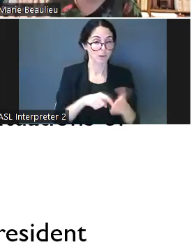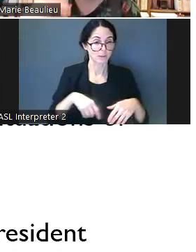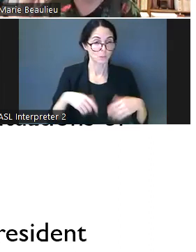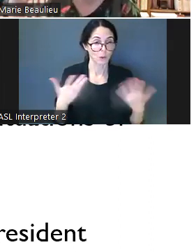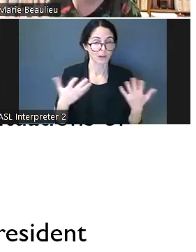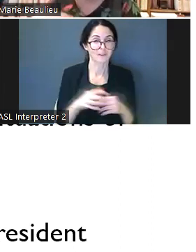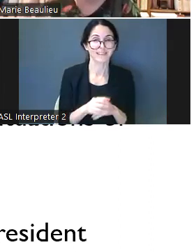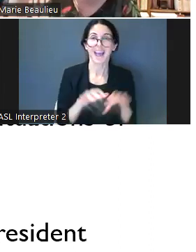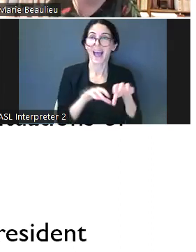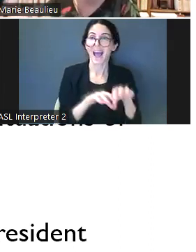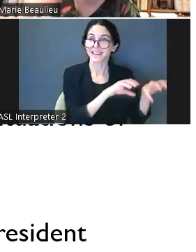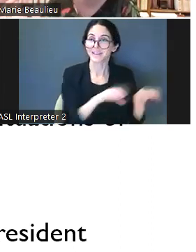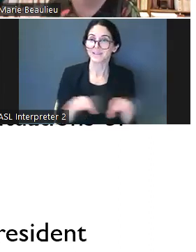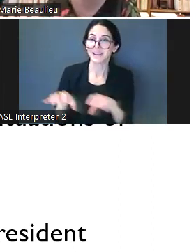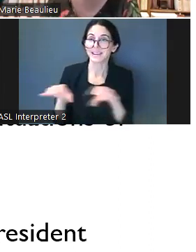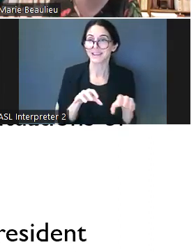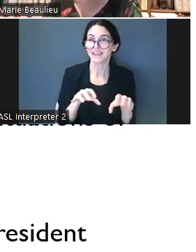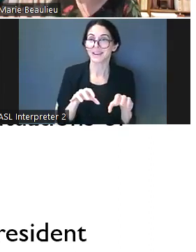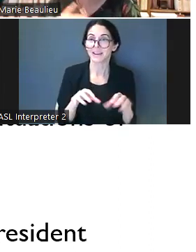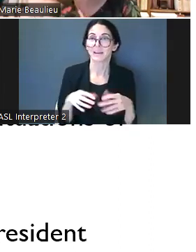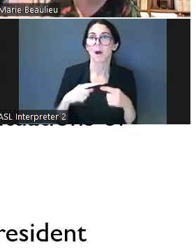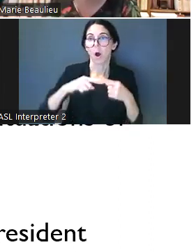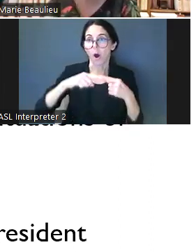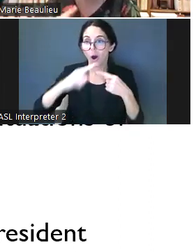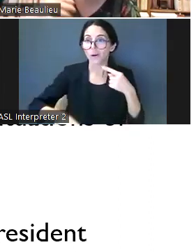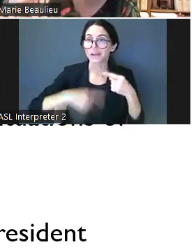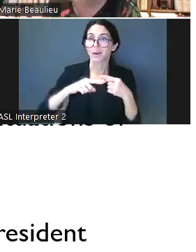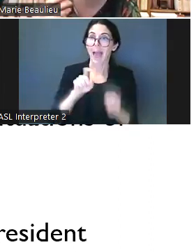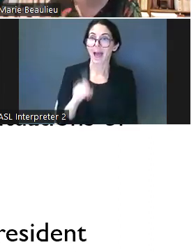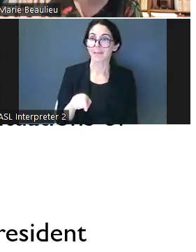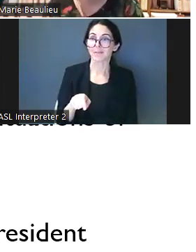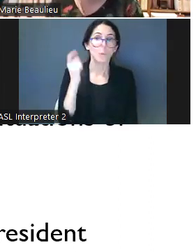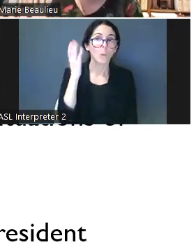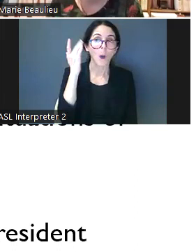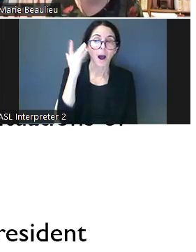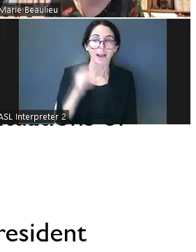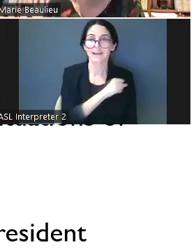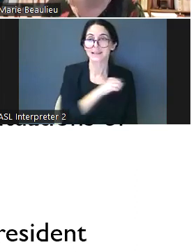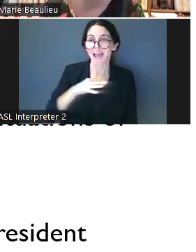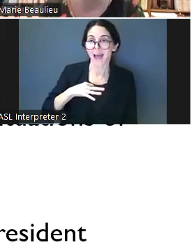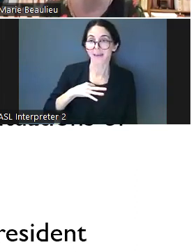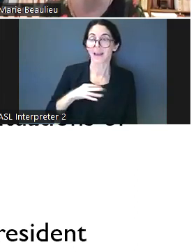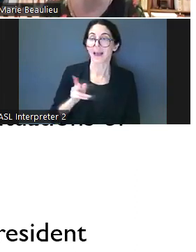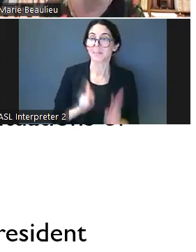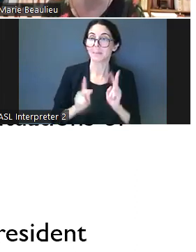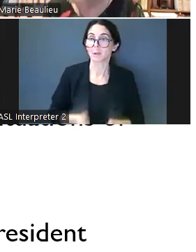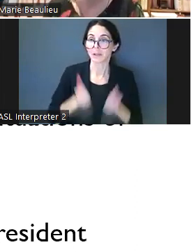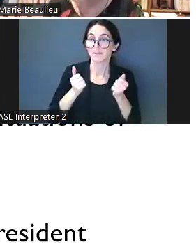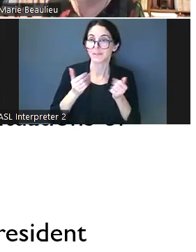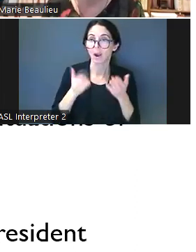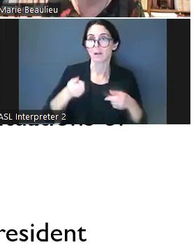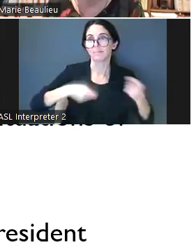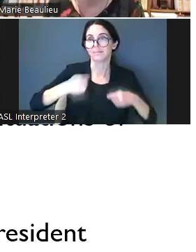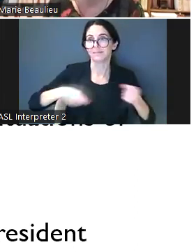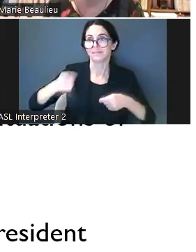these activities all year long, because you have different staff and also different residents. A work